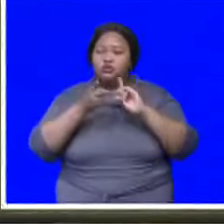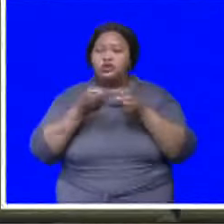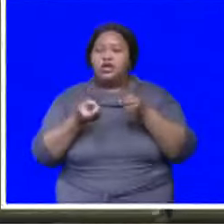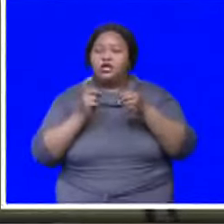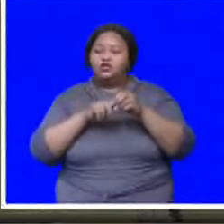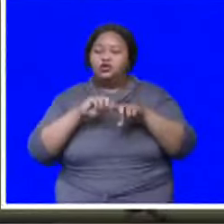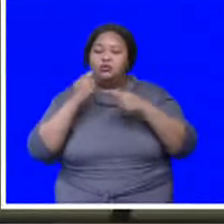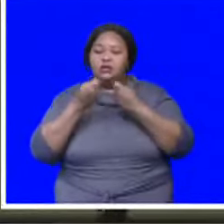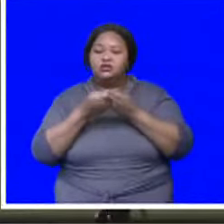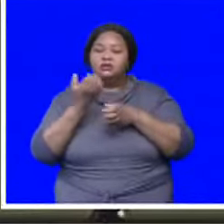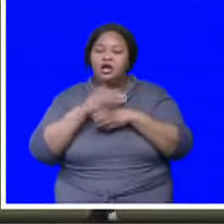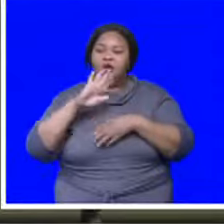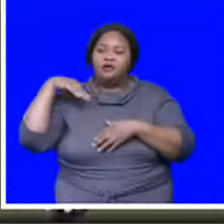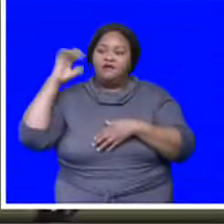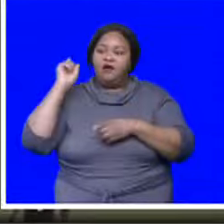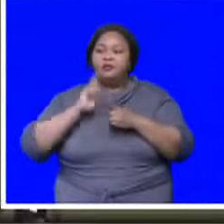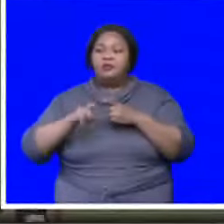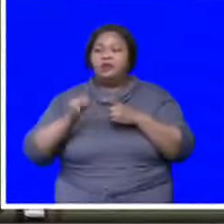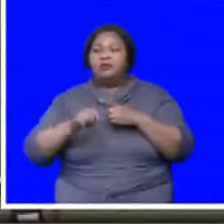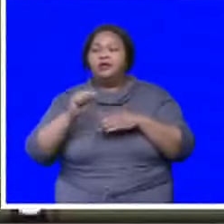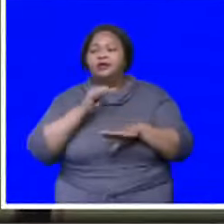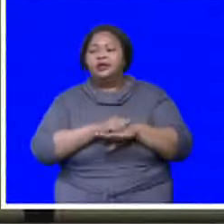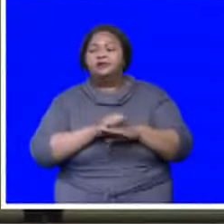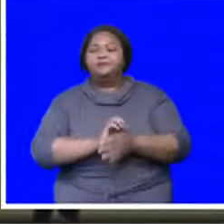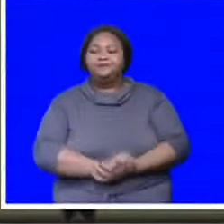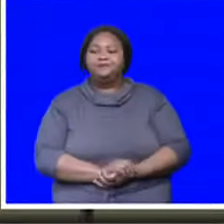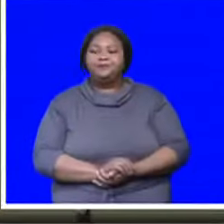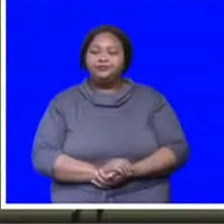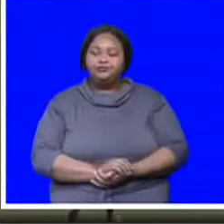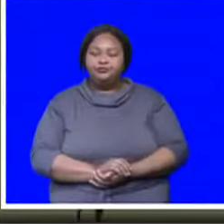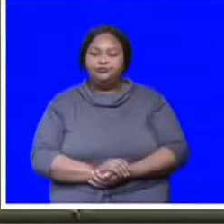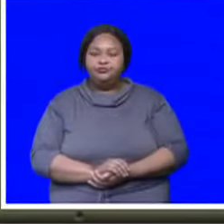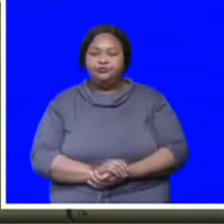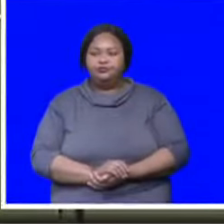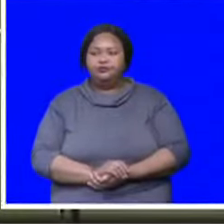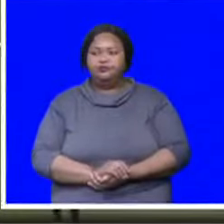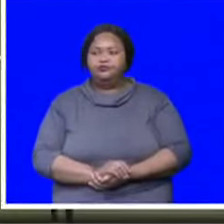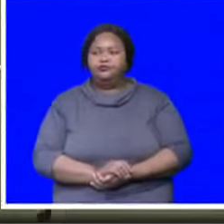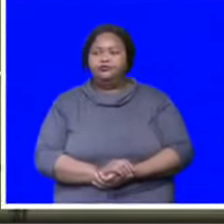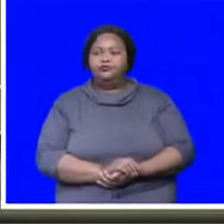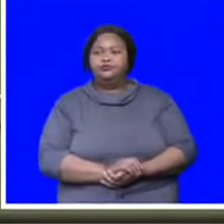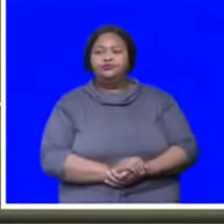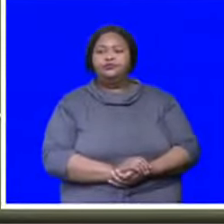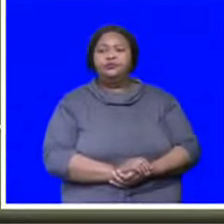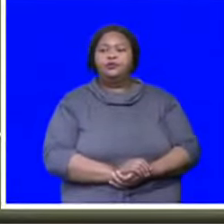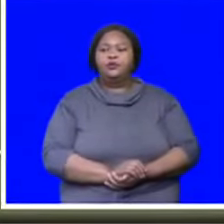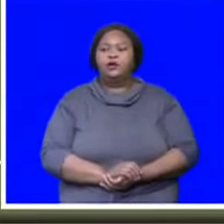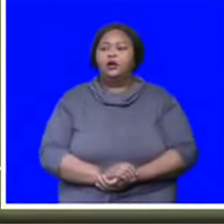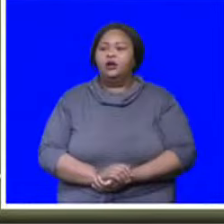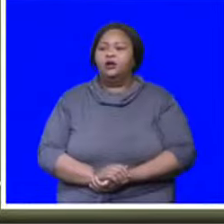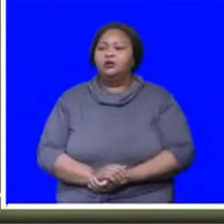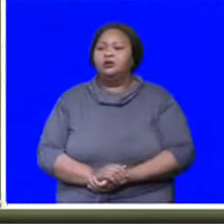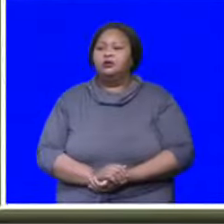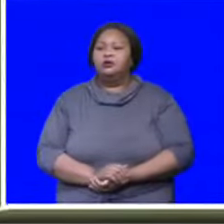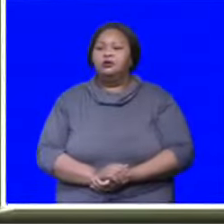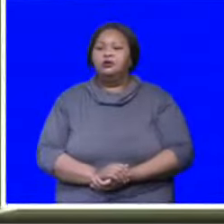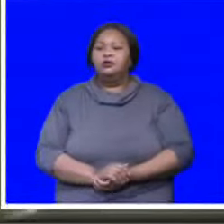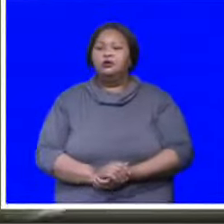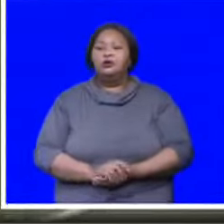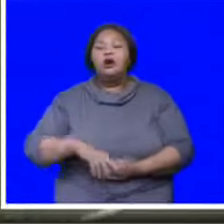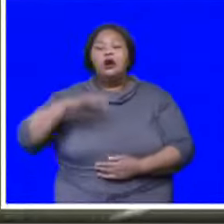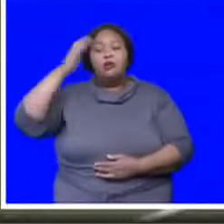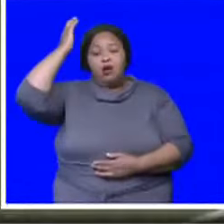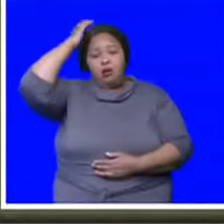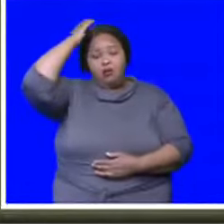Players are struggling to get teams in more professional leagues around the world because many of them do not have representatives to set teams for